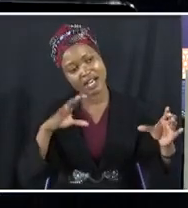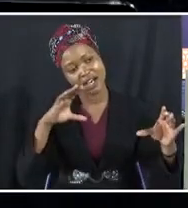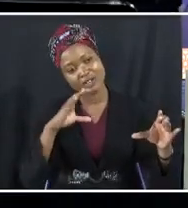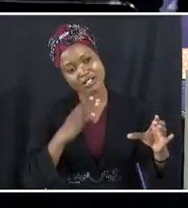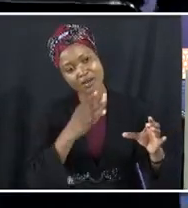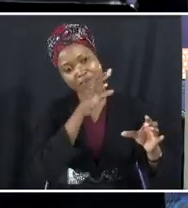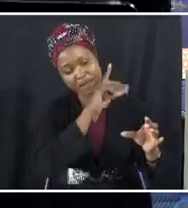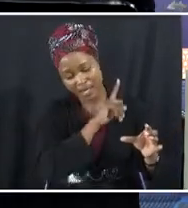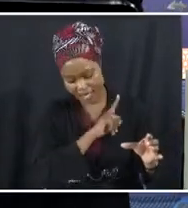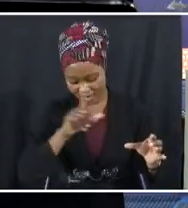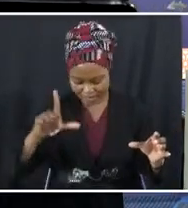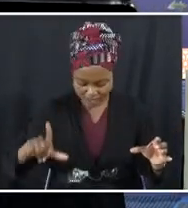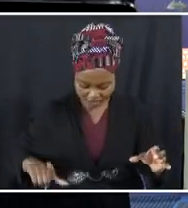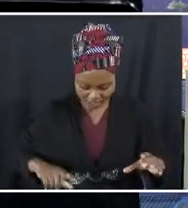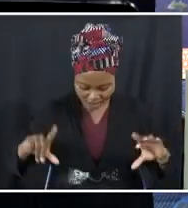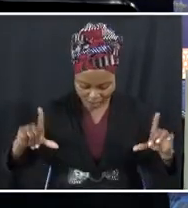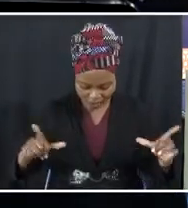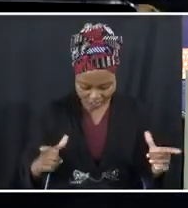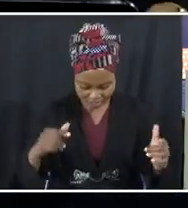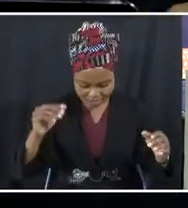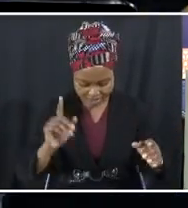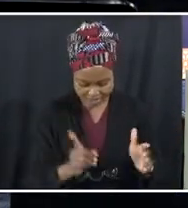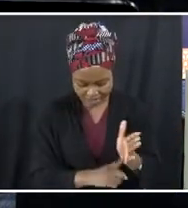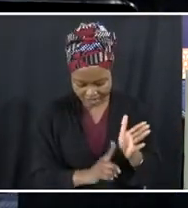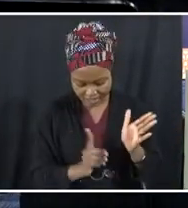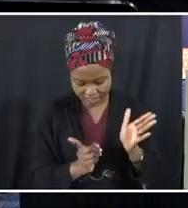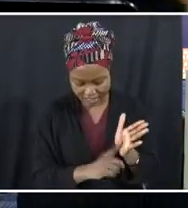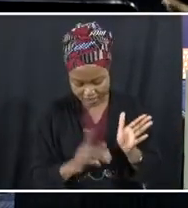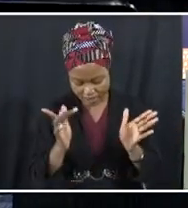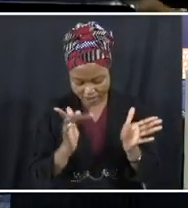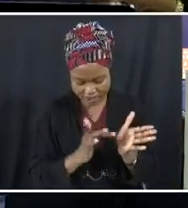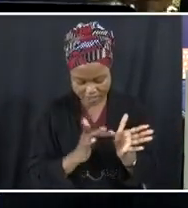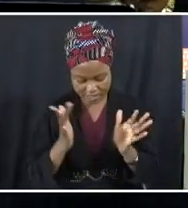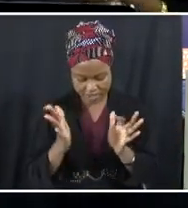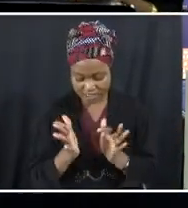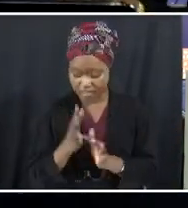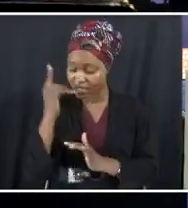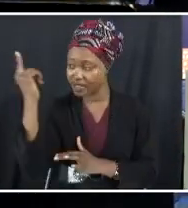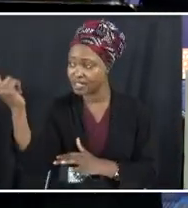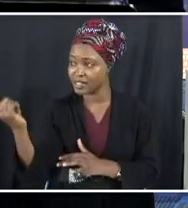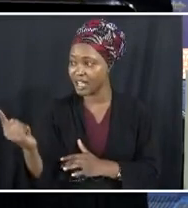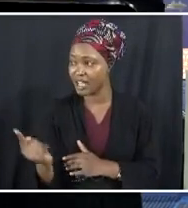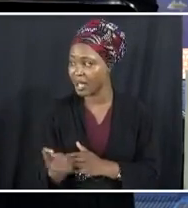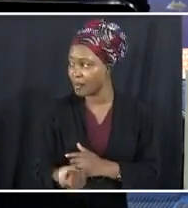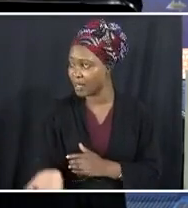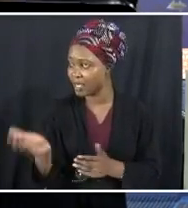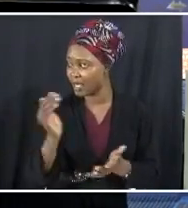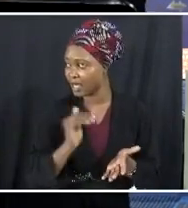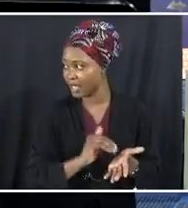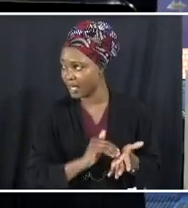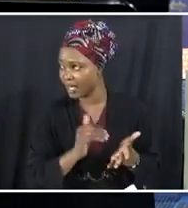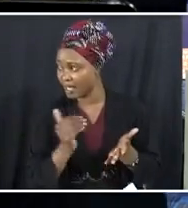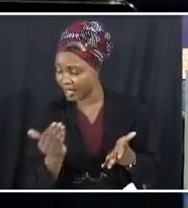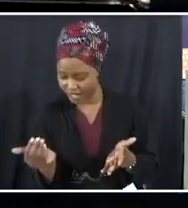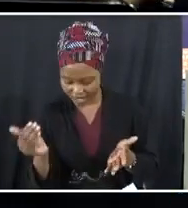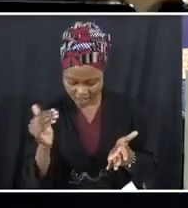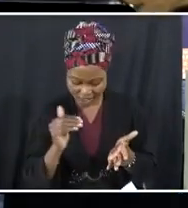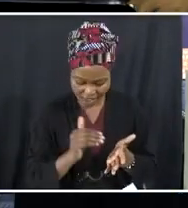Lift up the trumpet and loud let it ring. Jesus is coming